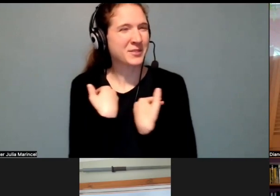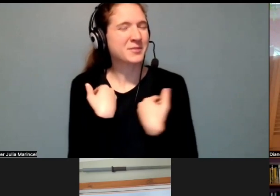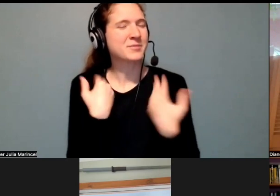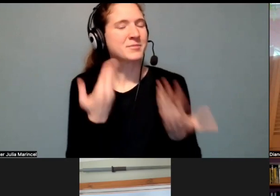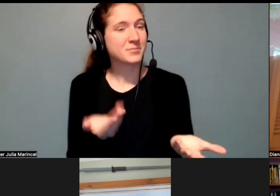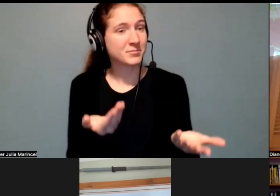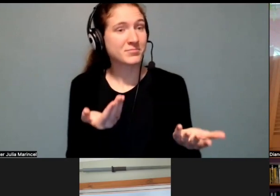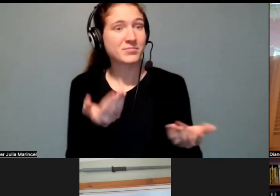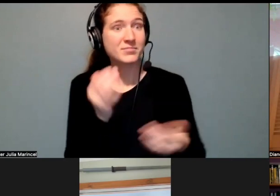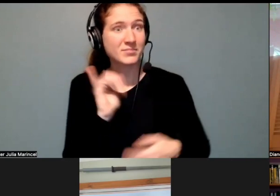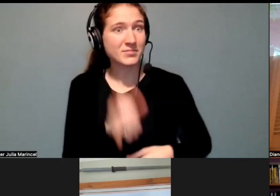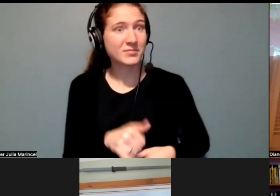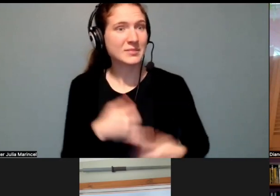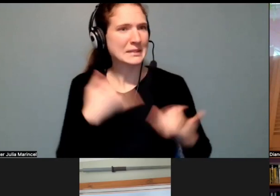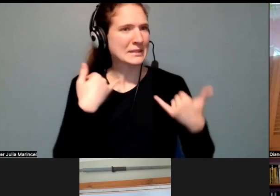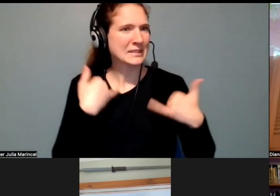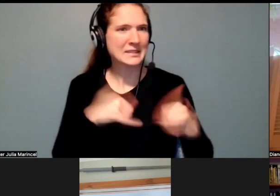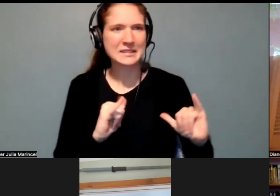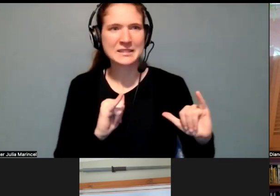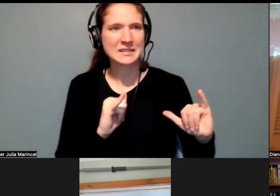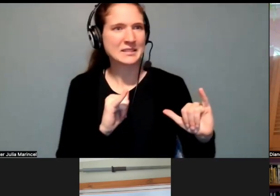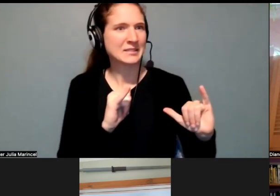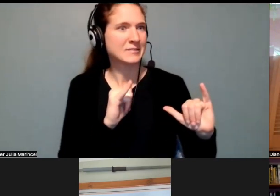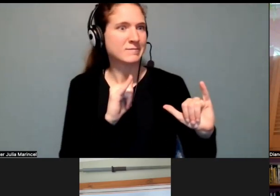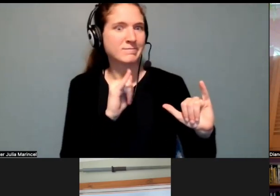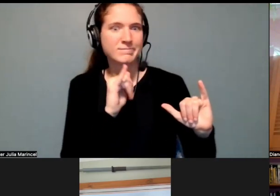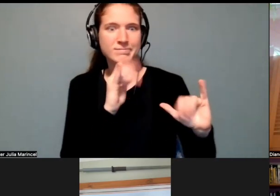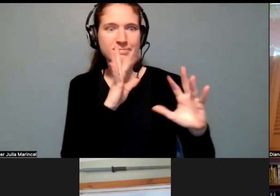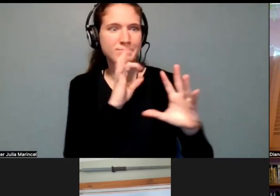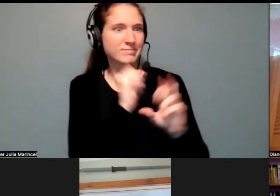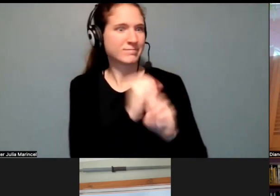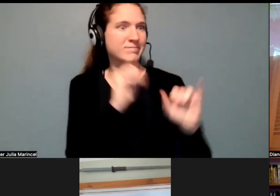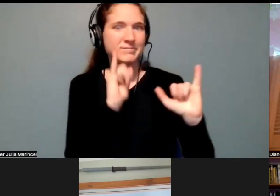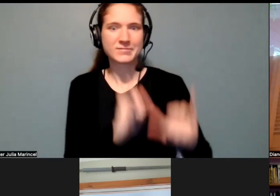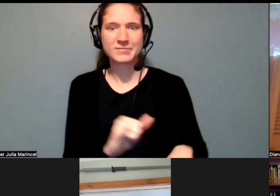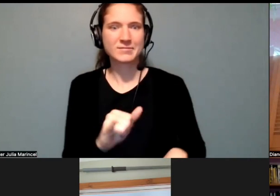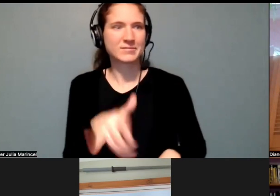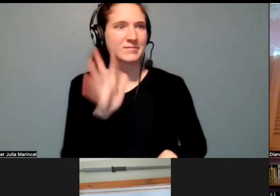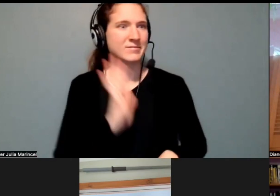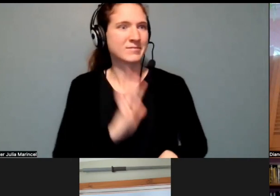I'm still doing the same thing now that I was when I was a little kid.